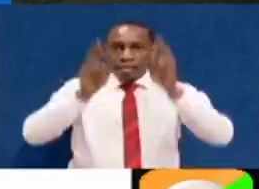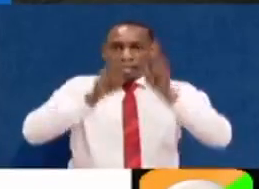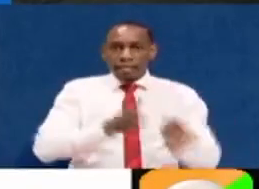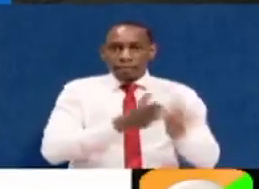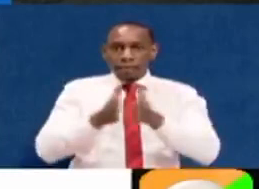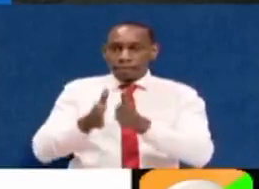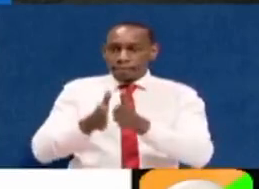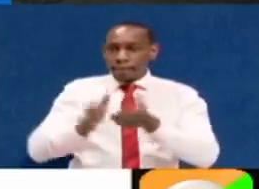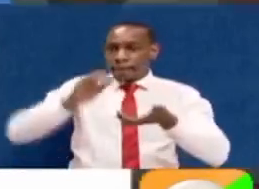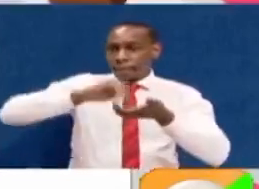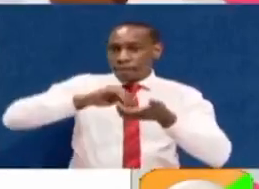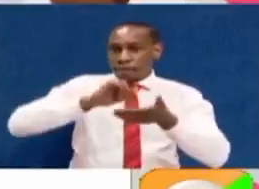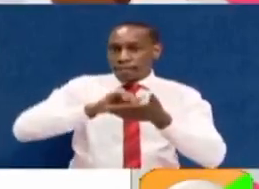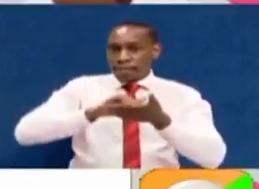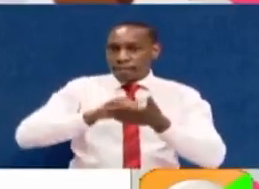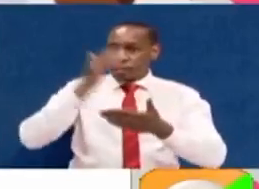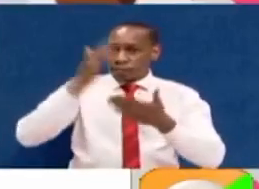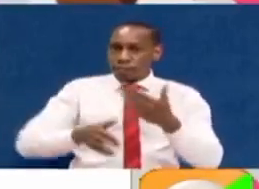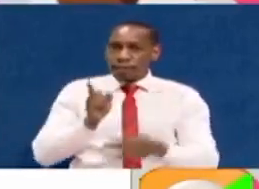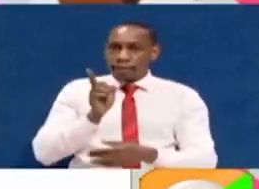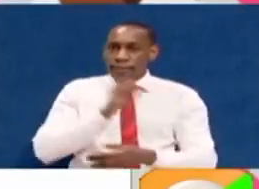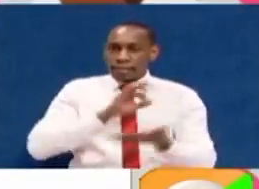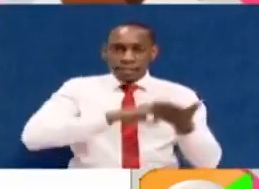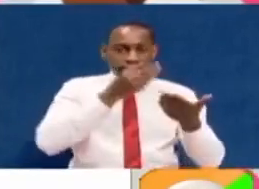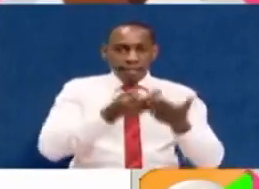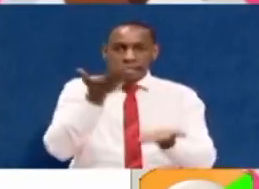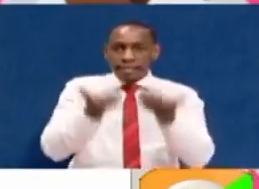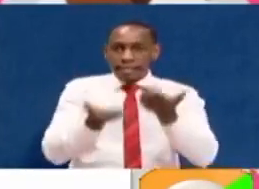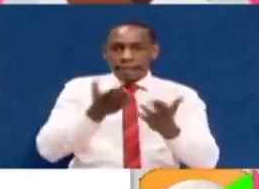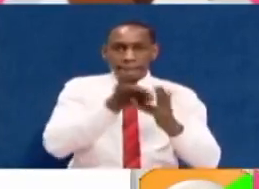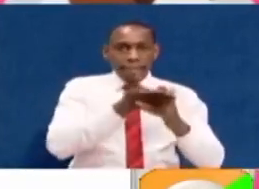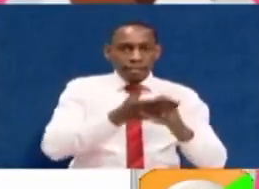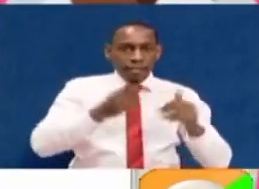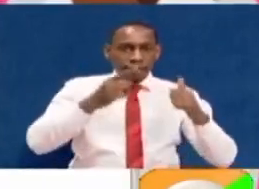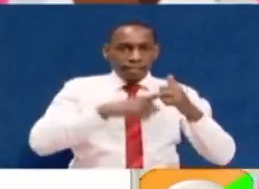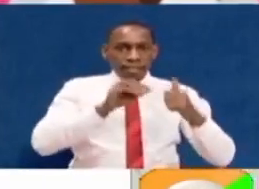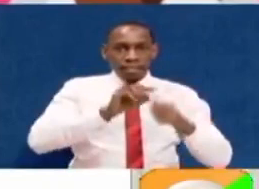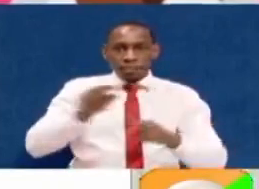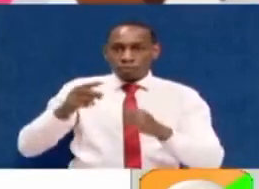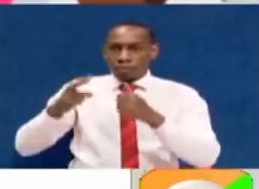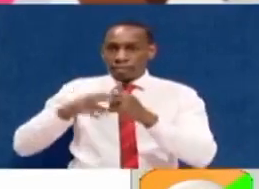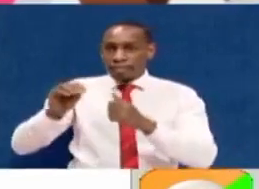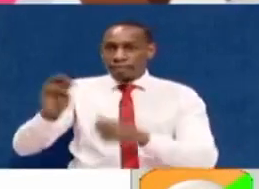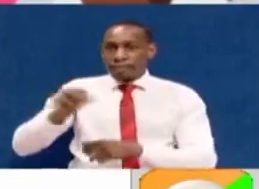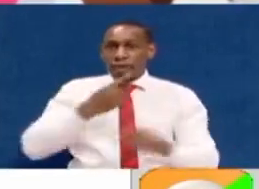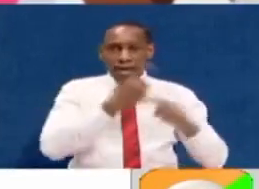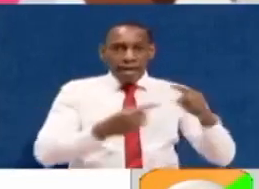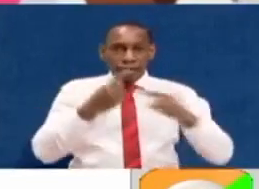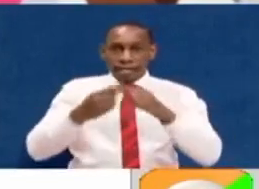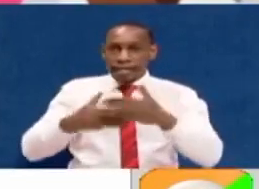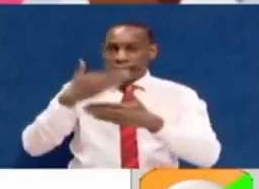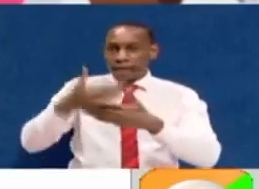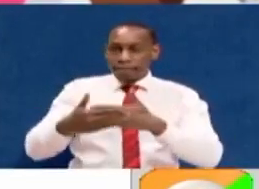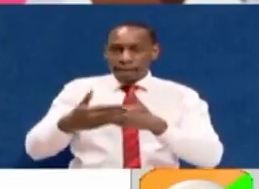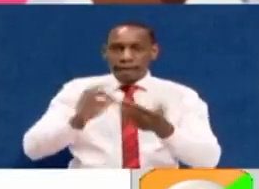Planned Parenthood Federation has since suspended its funding, estimated at between 60 to 70 million shillings annually, after